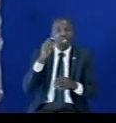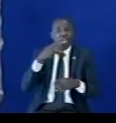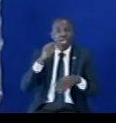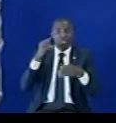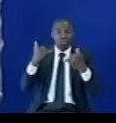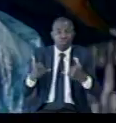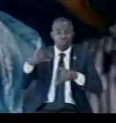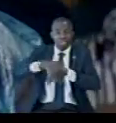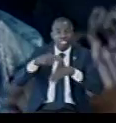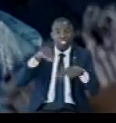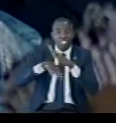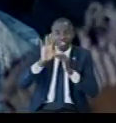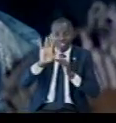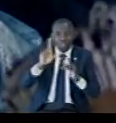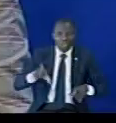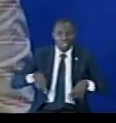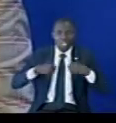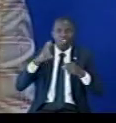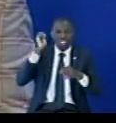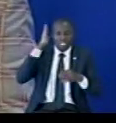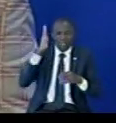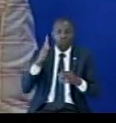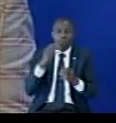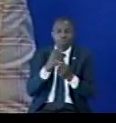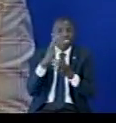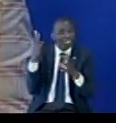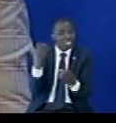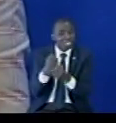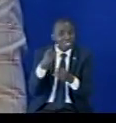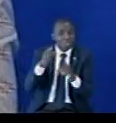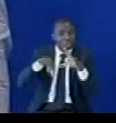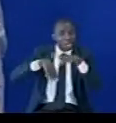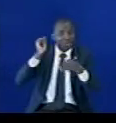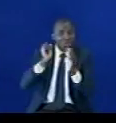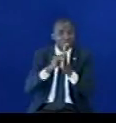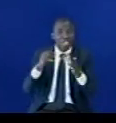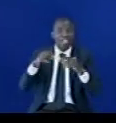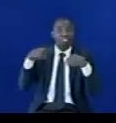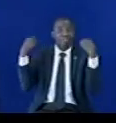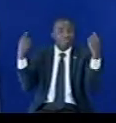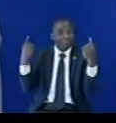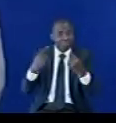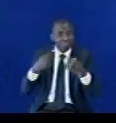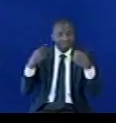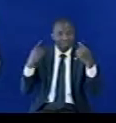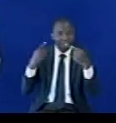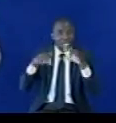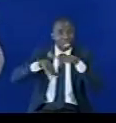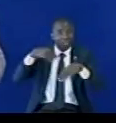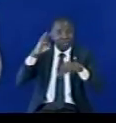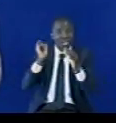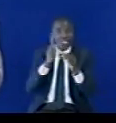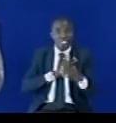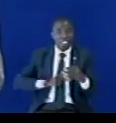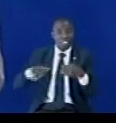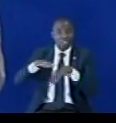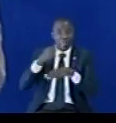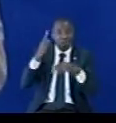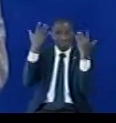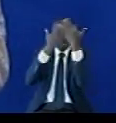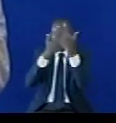tonight in your life, it will take you out of that kingdom of darkness, out of that kingdom